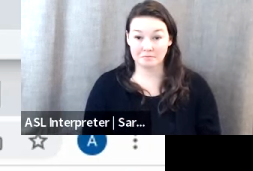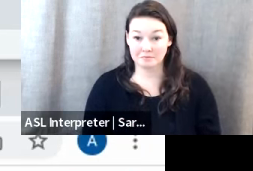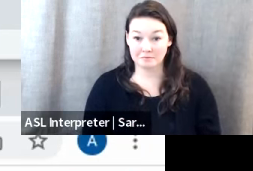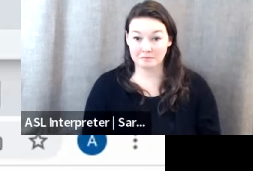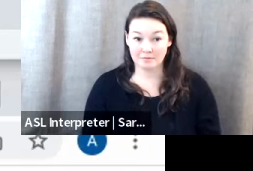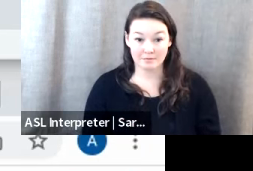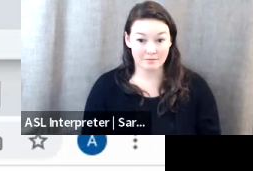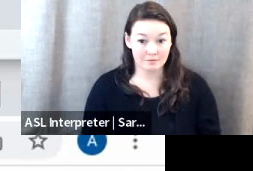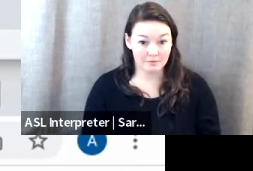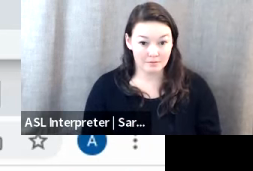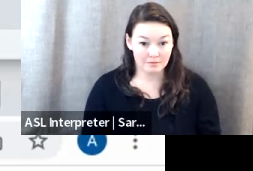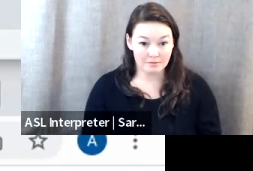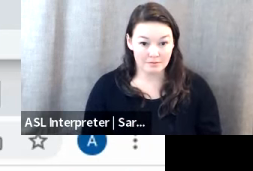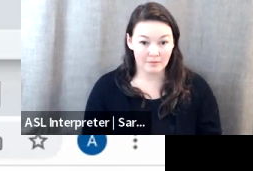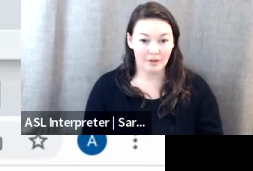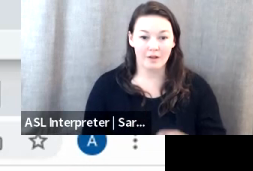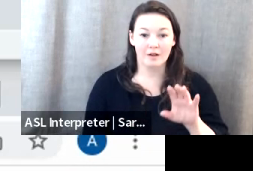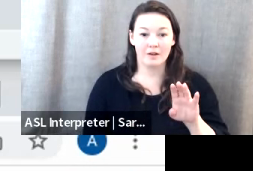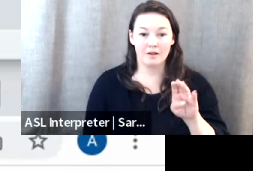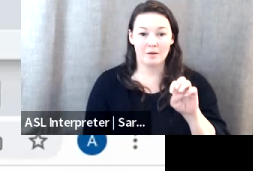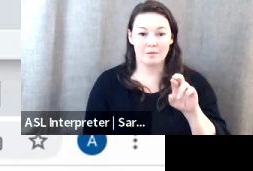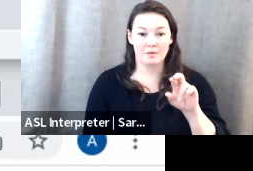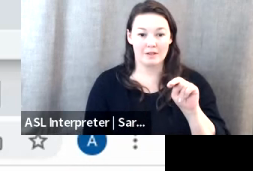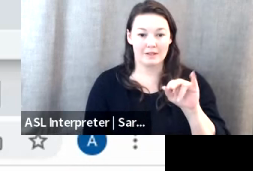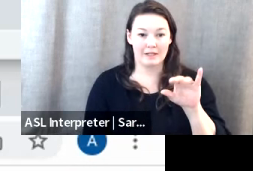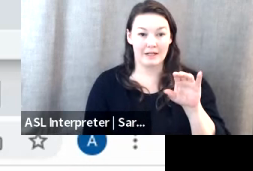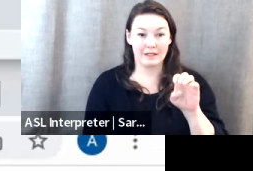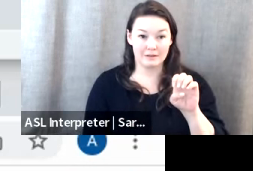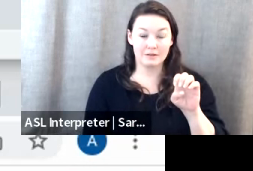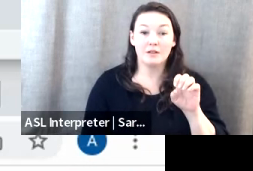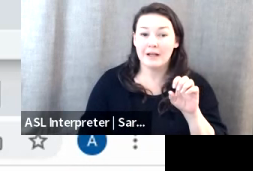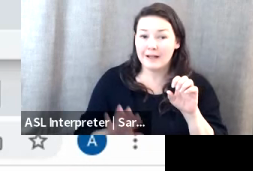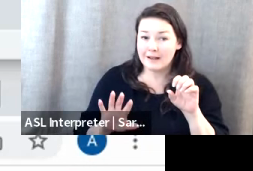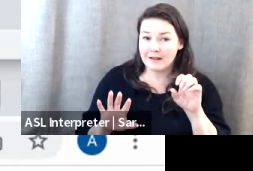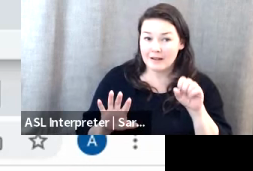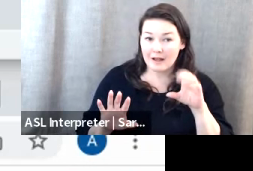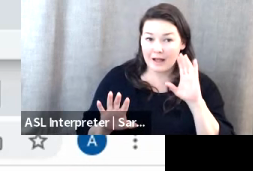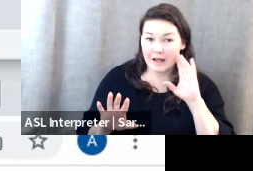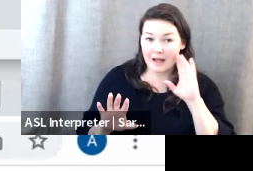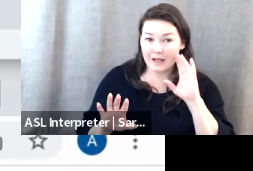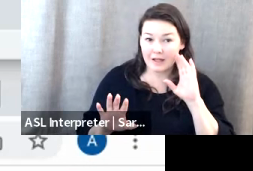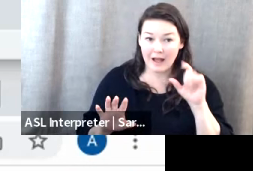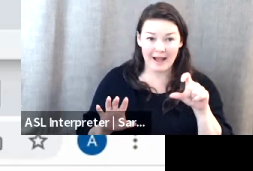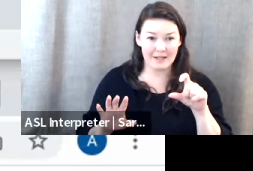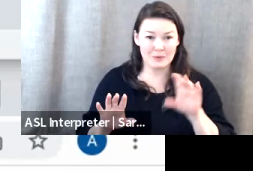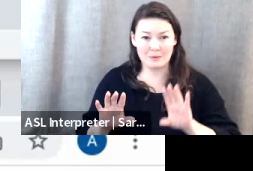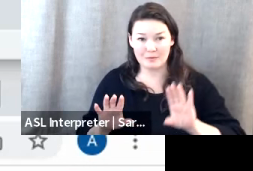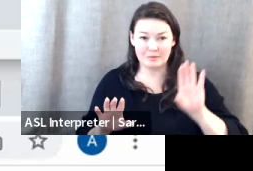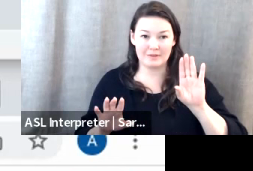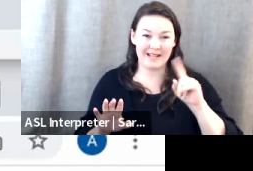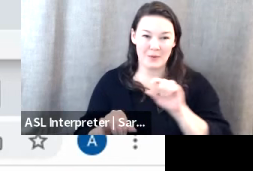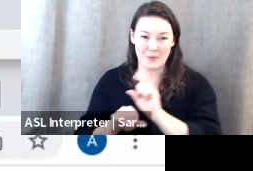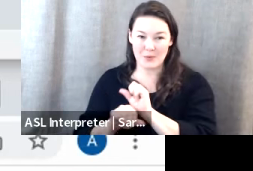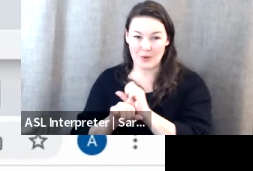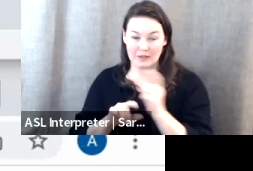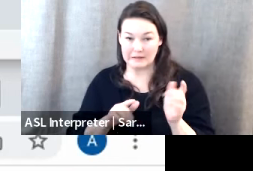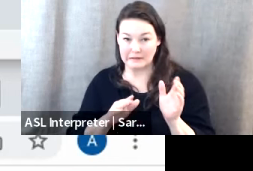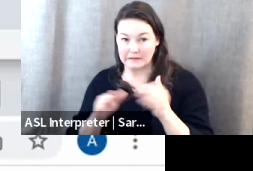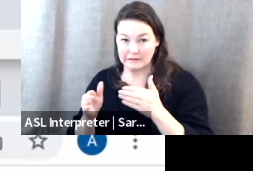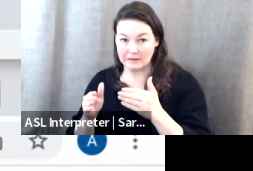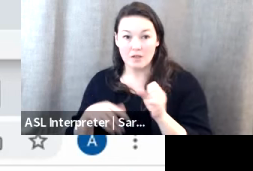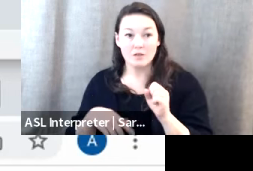Thank you. I had to step up because I had work. So, but I don't know if you